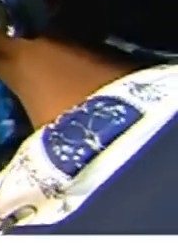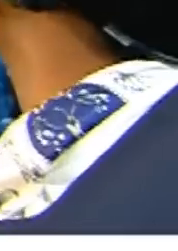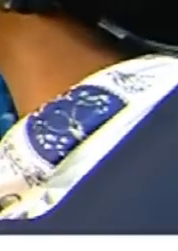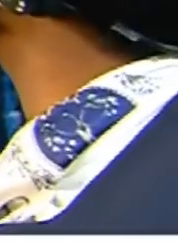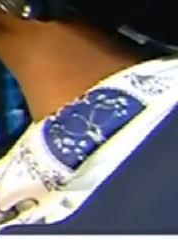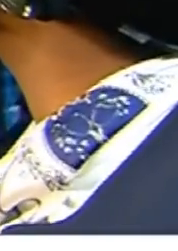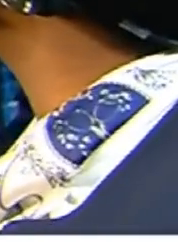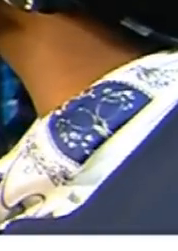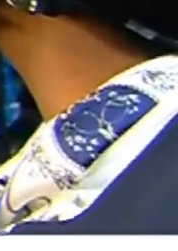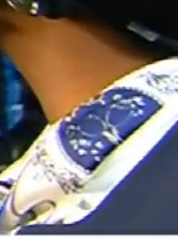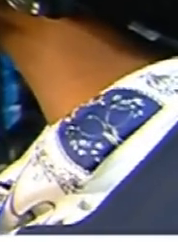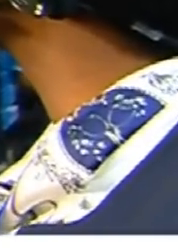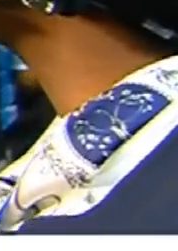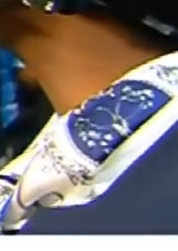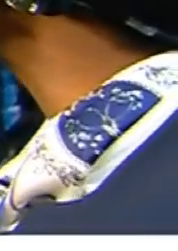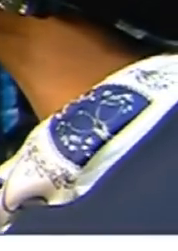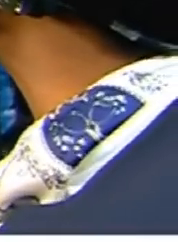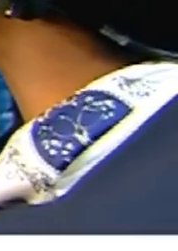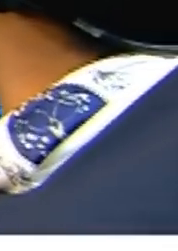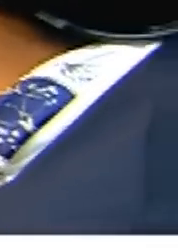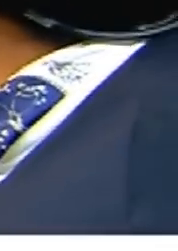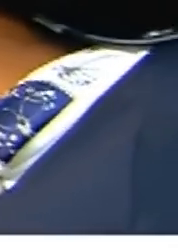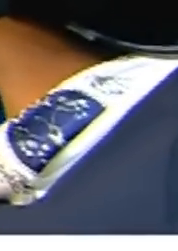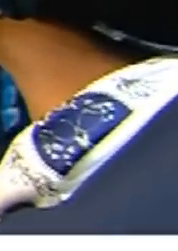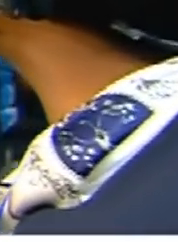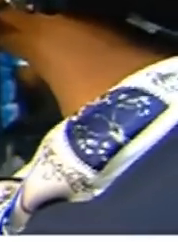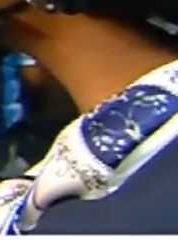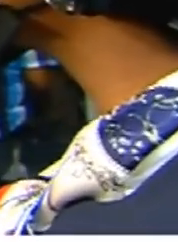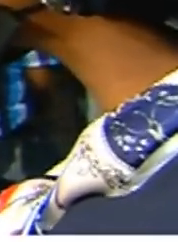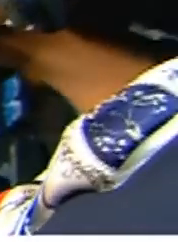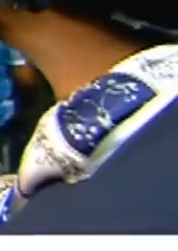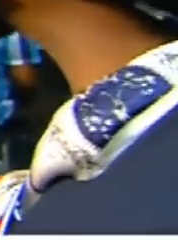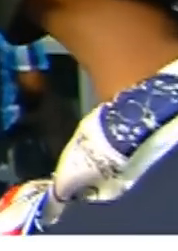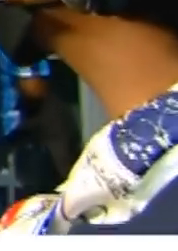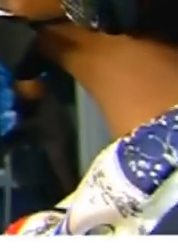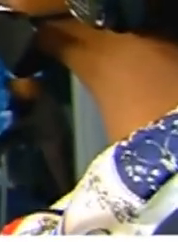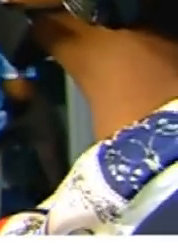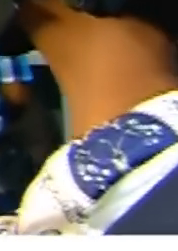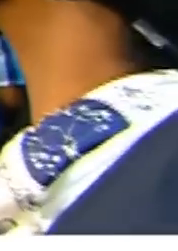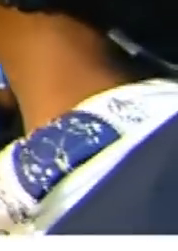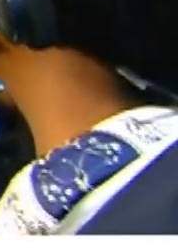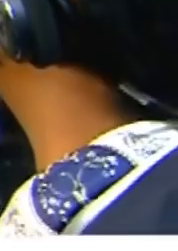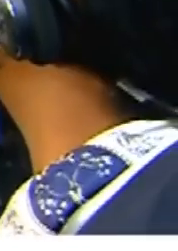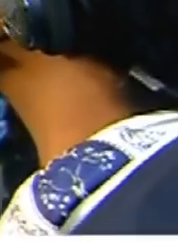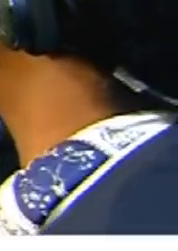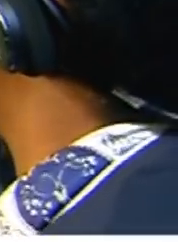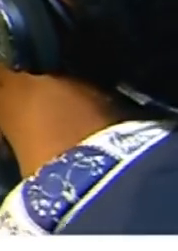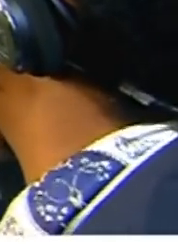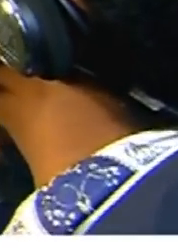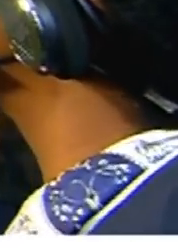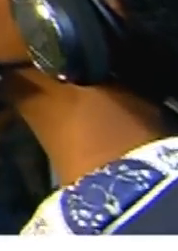It will be very difficult to make those gains in 2024. What will be your strategy going